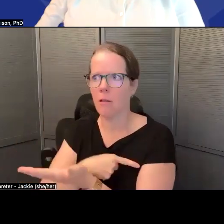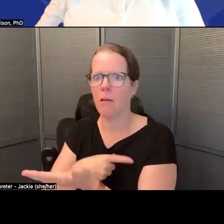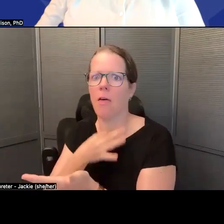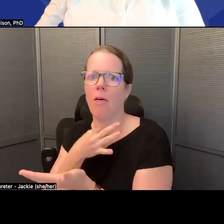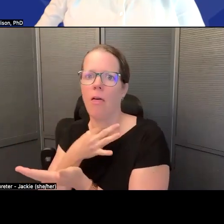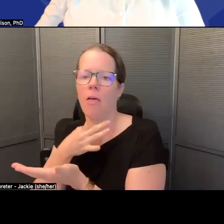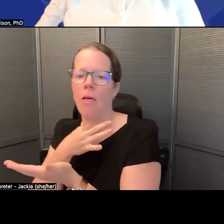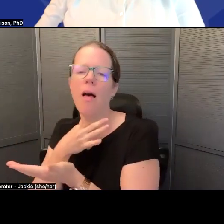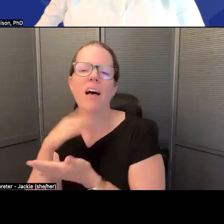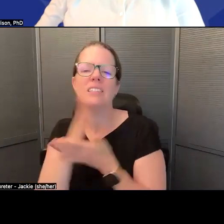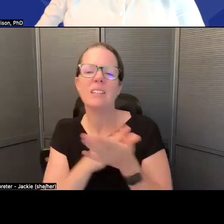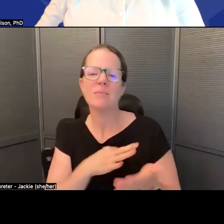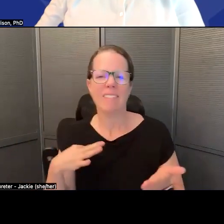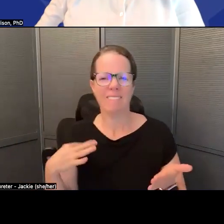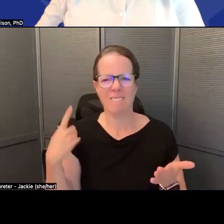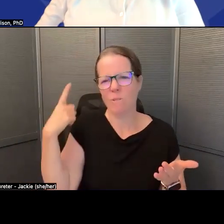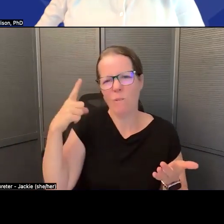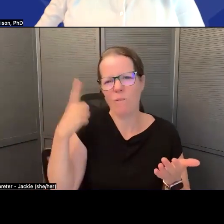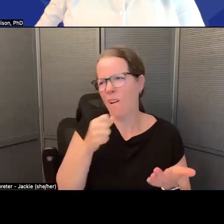encountering. Next slide.